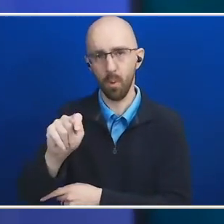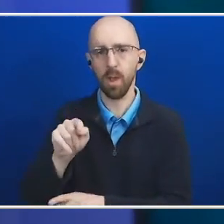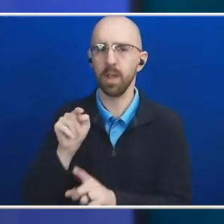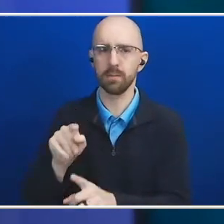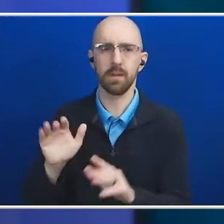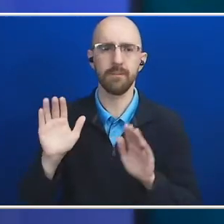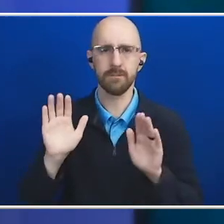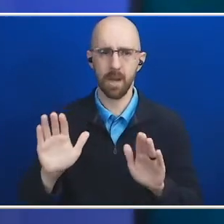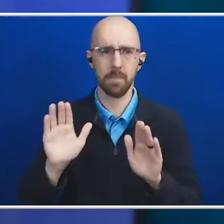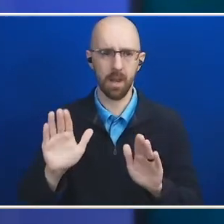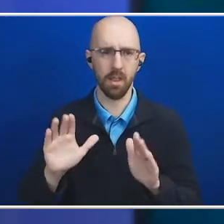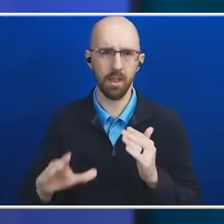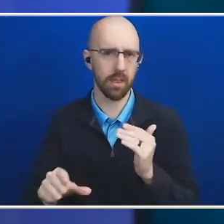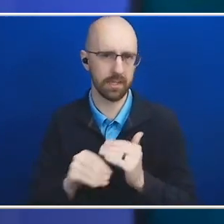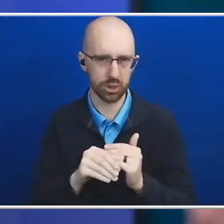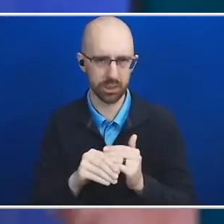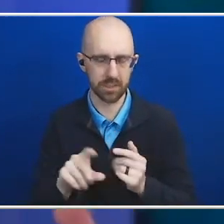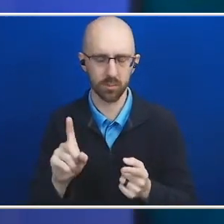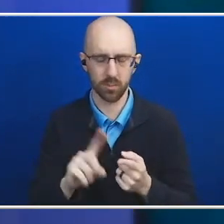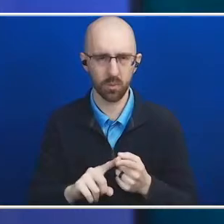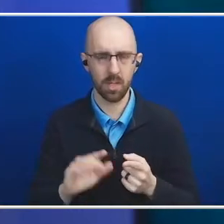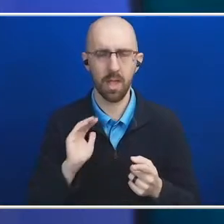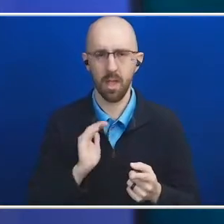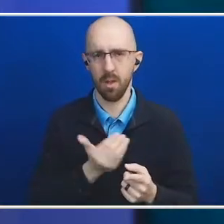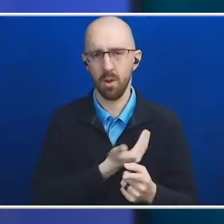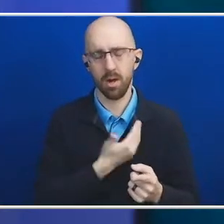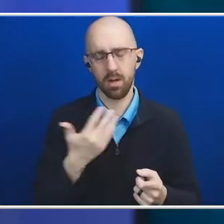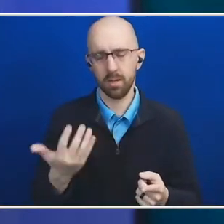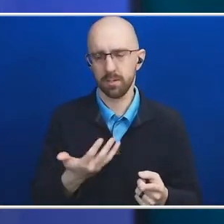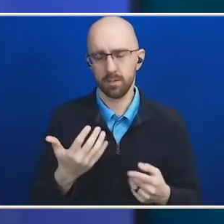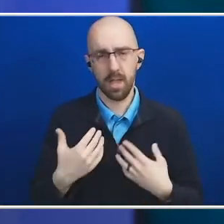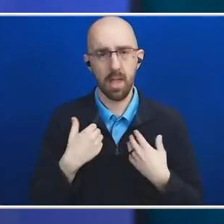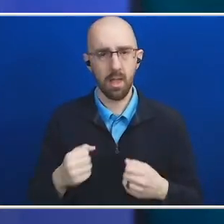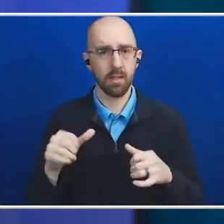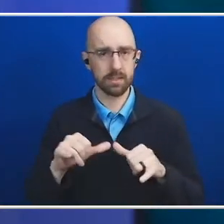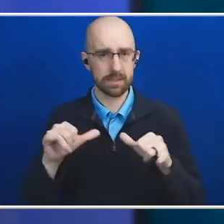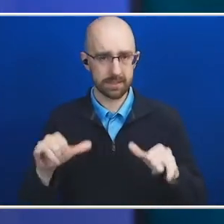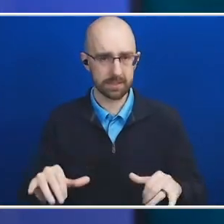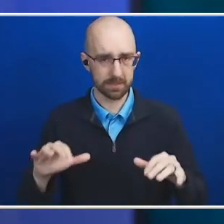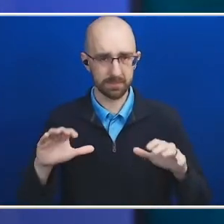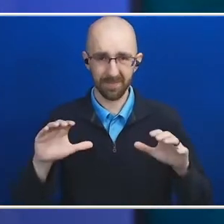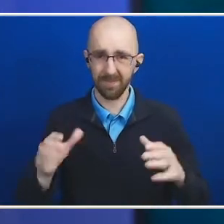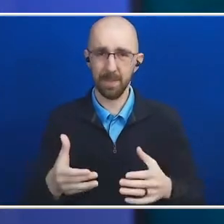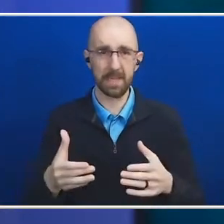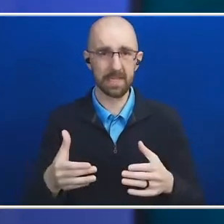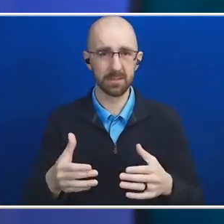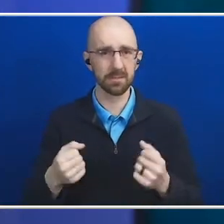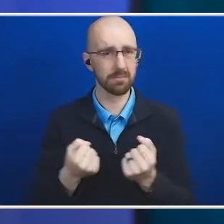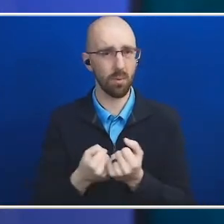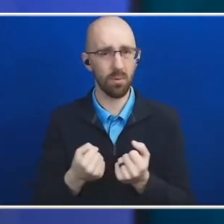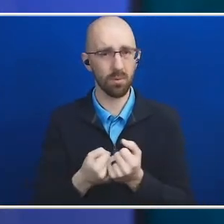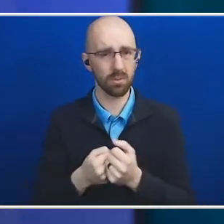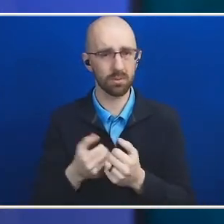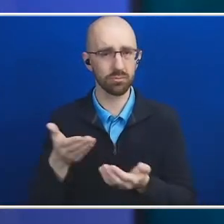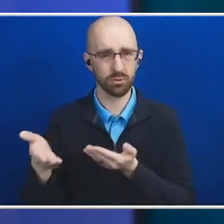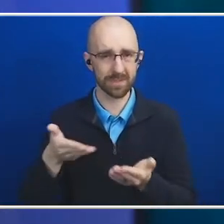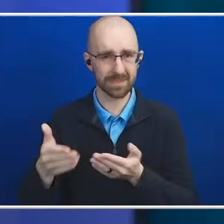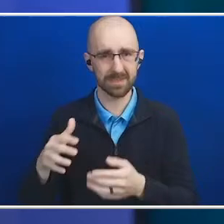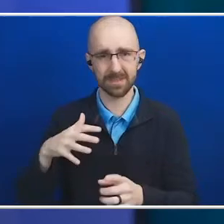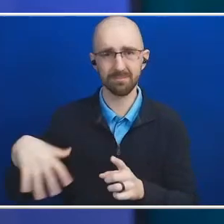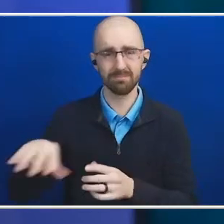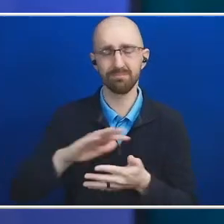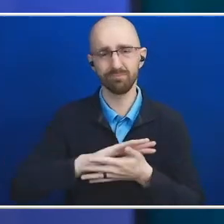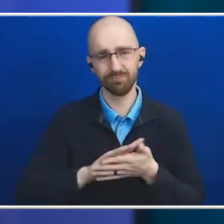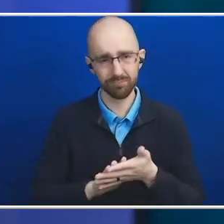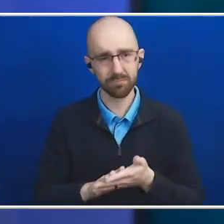addition to our health system family of support services. Moira does a